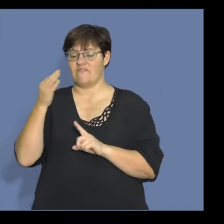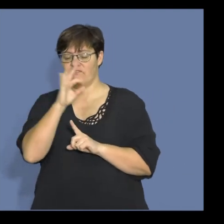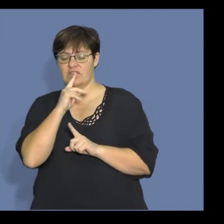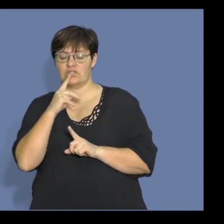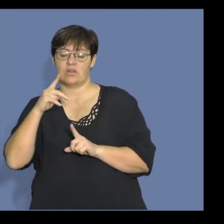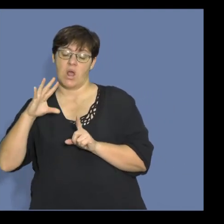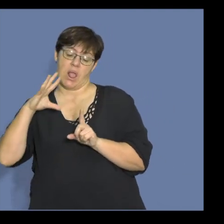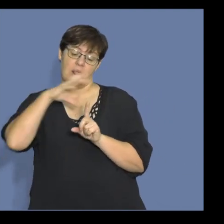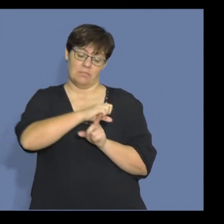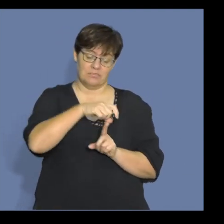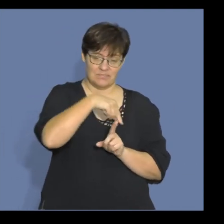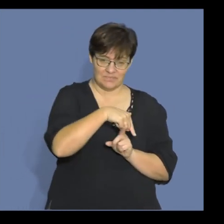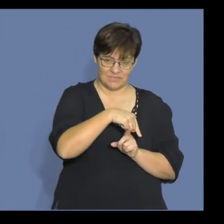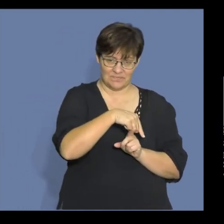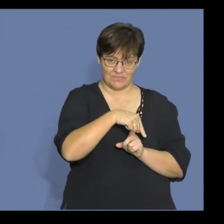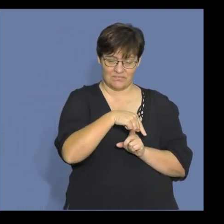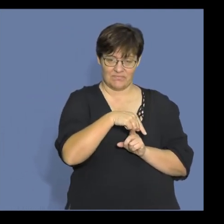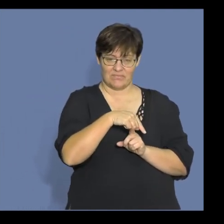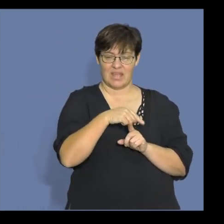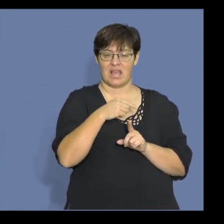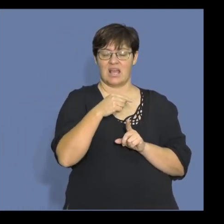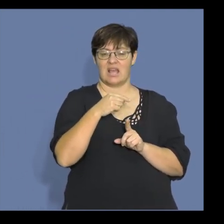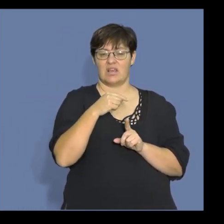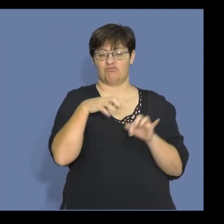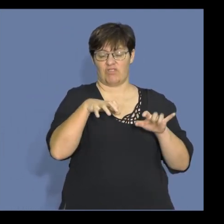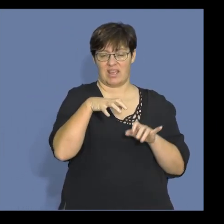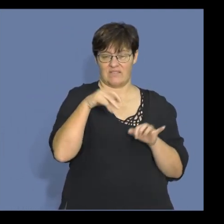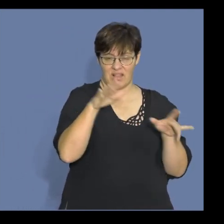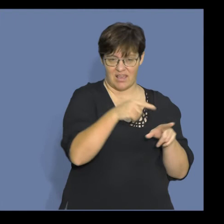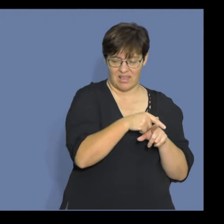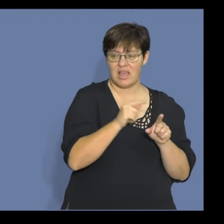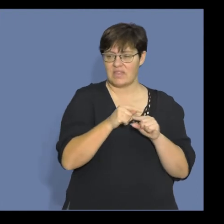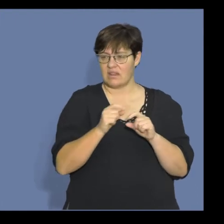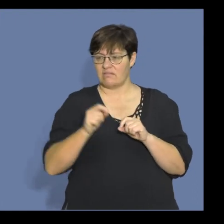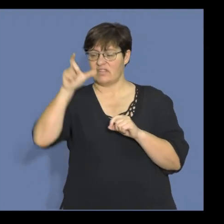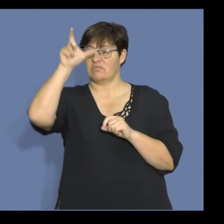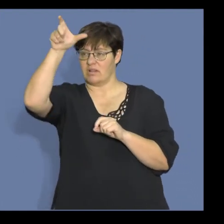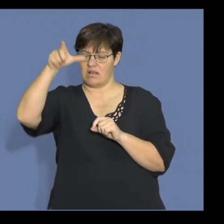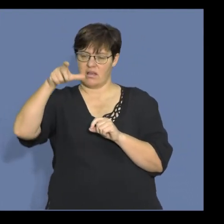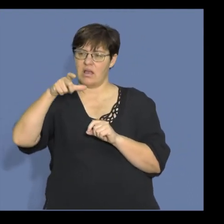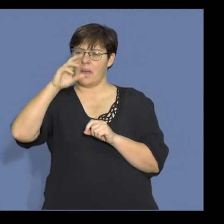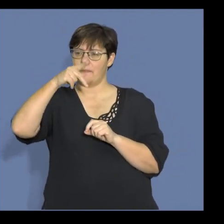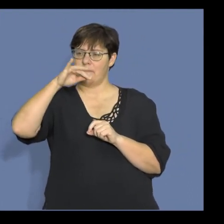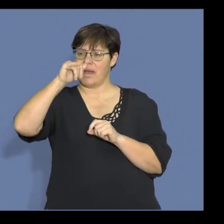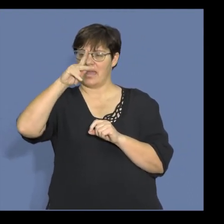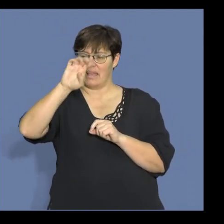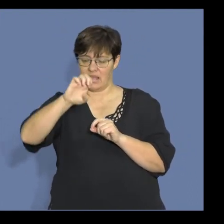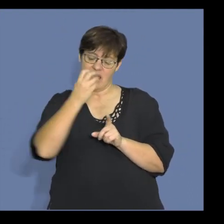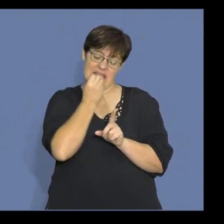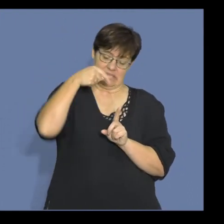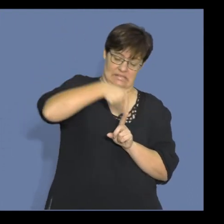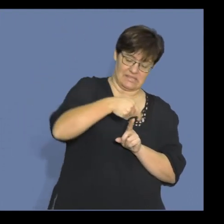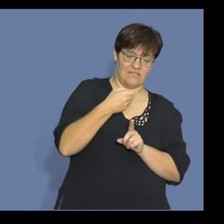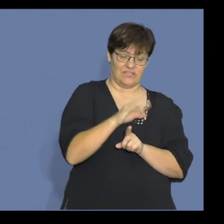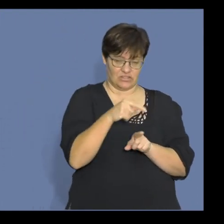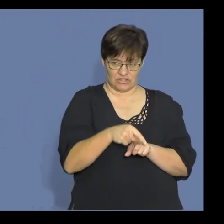larger fish called perch, which are then feeding off these dragonfly larvae, and then we have a larger fish called pike, which are